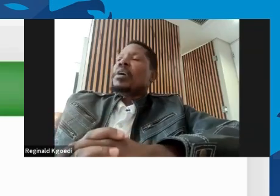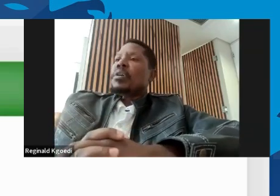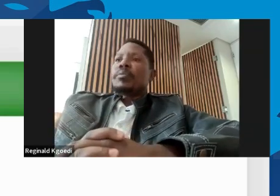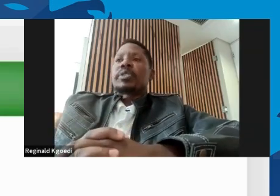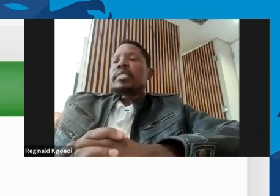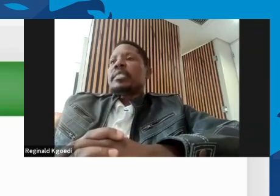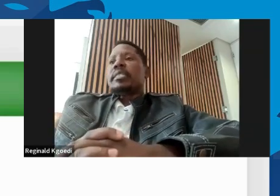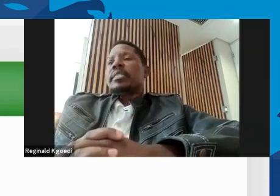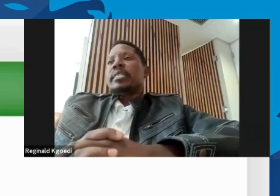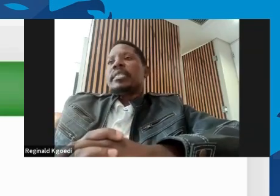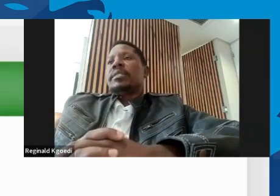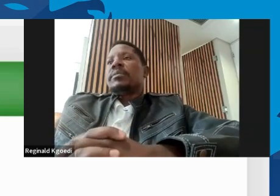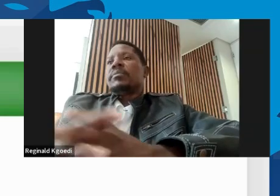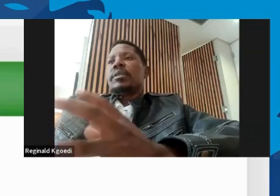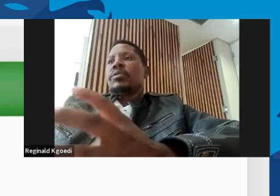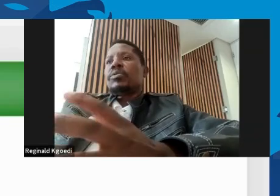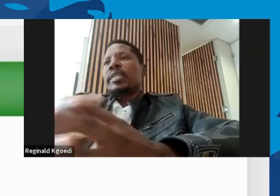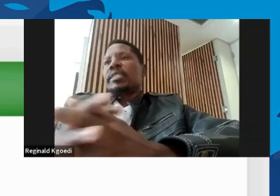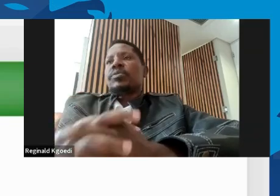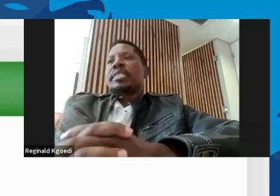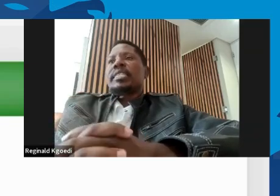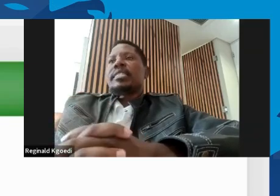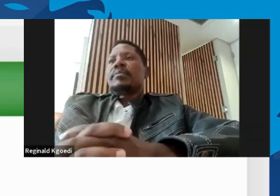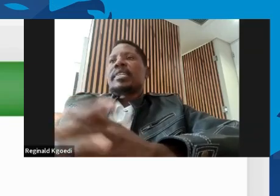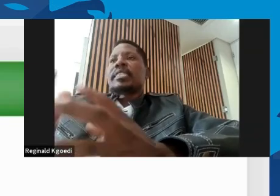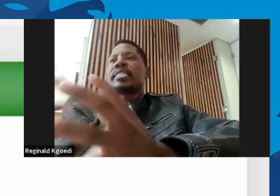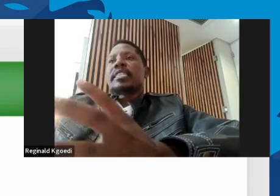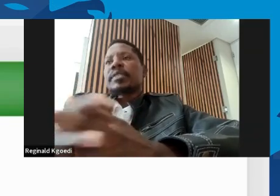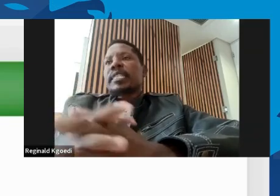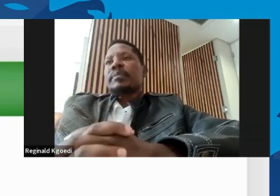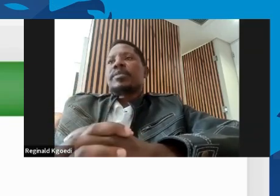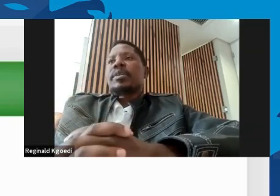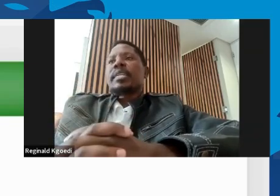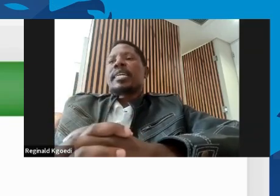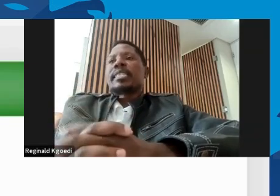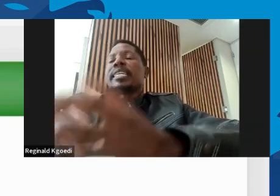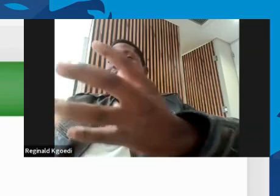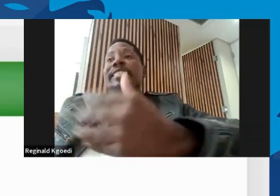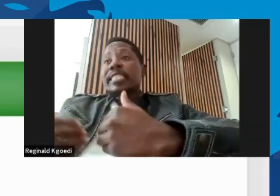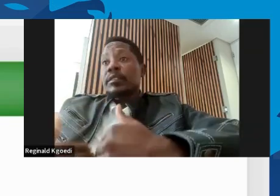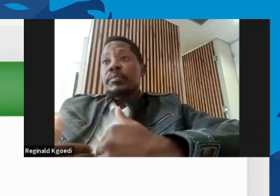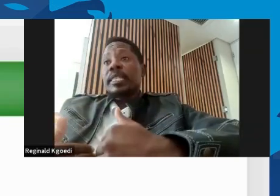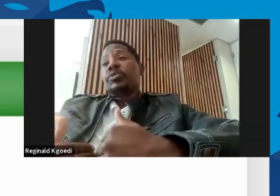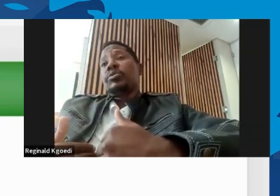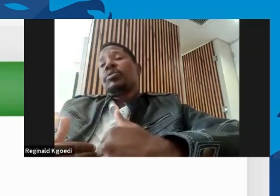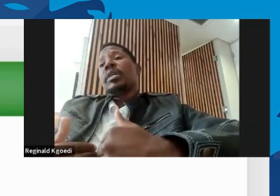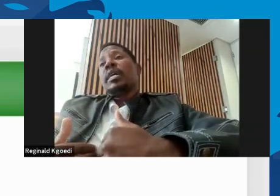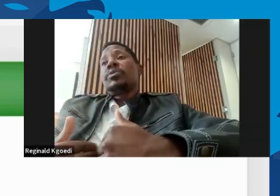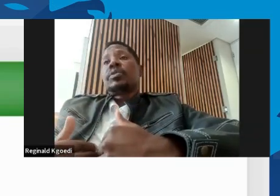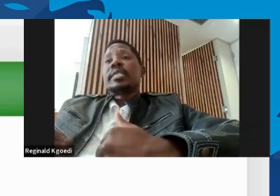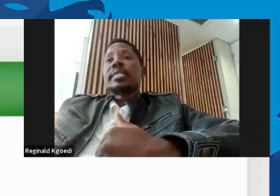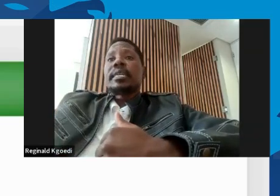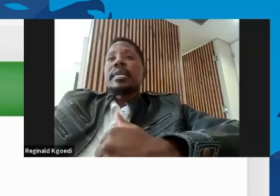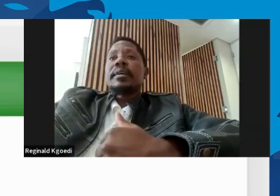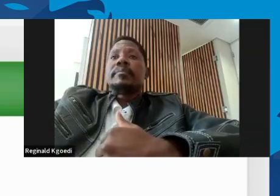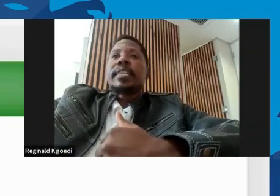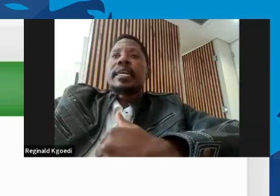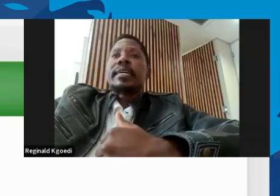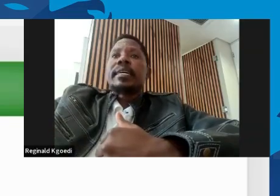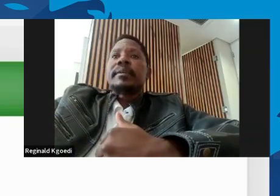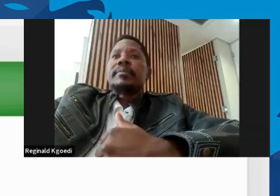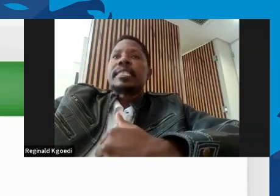now almost in towards 2030, but still subscribing to an act that doesn't speak to this